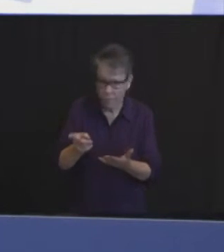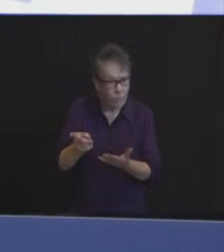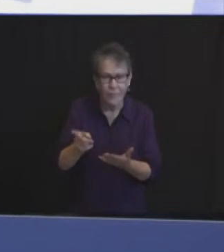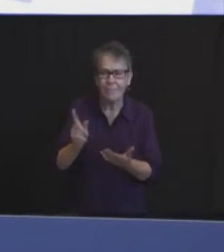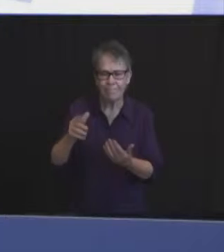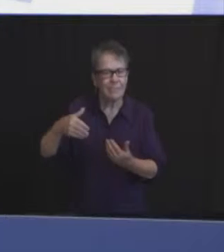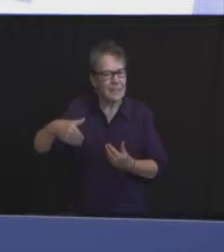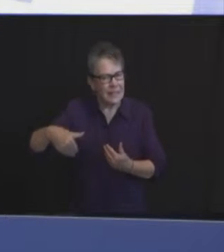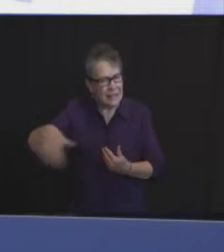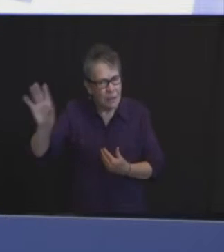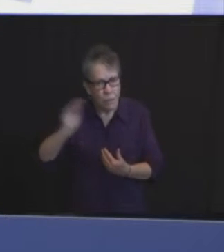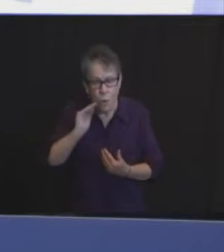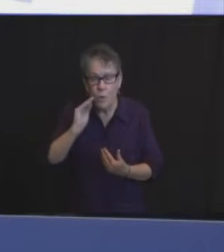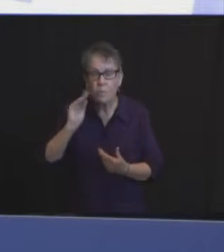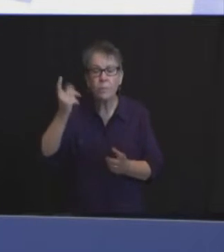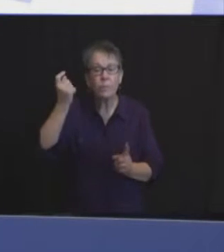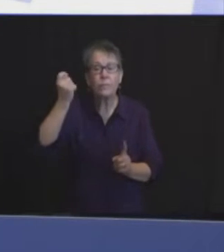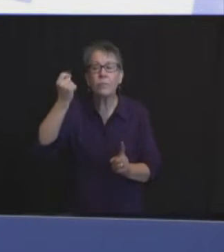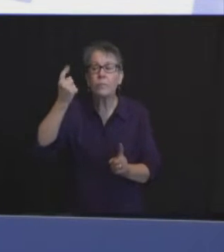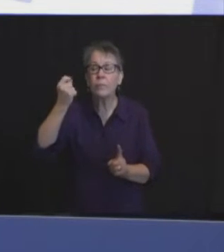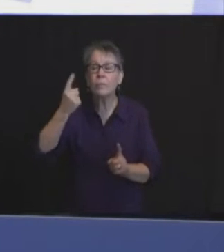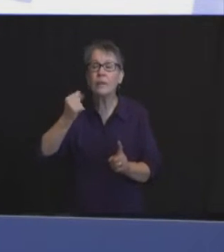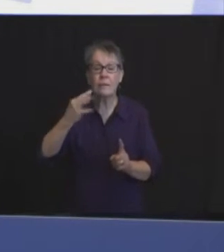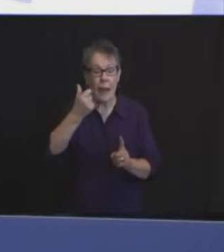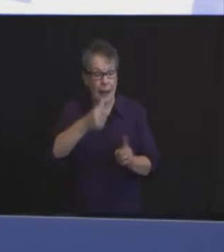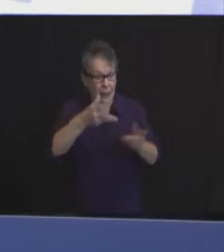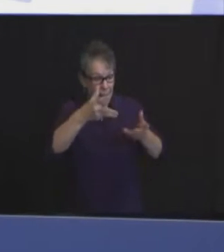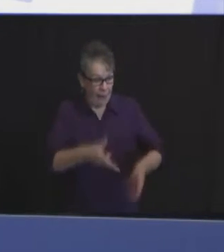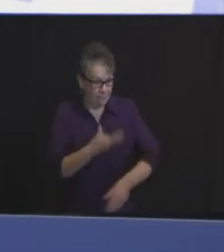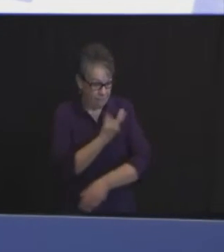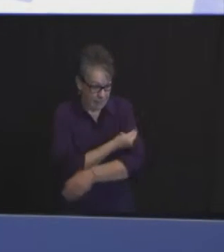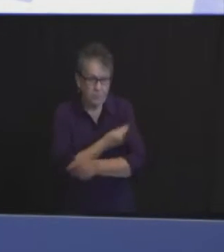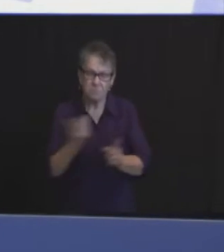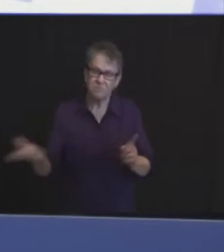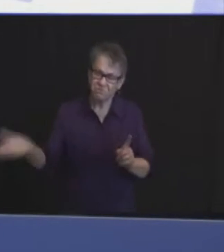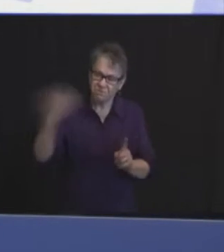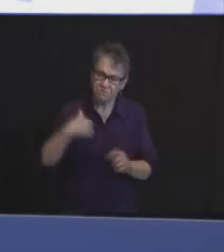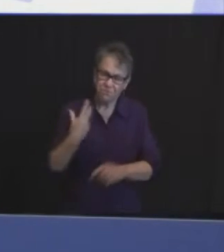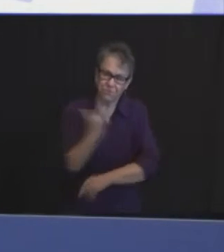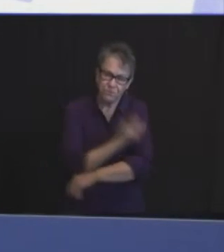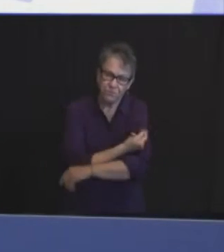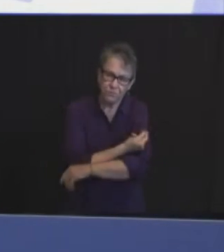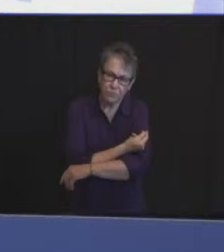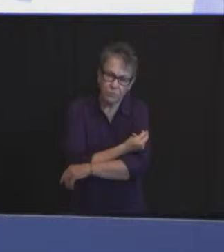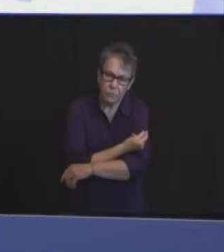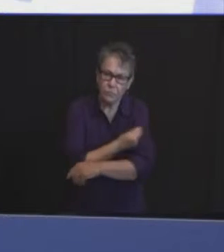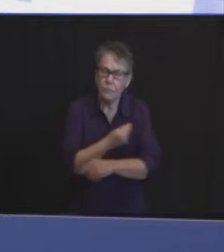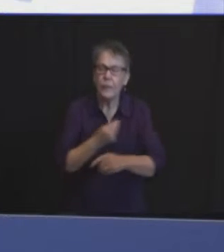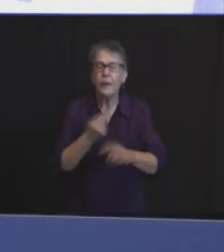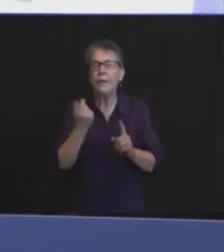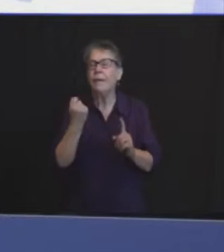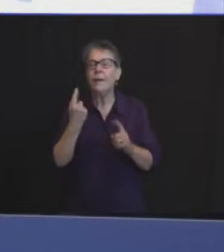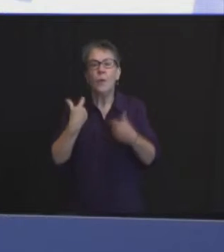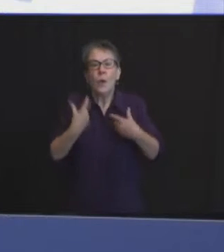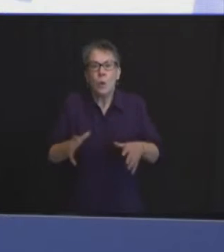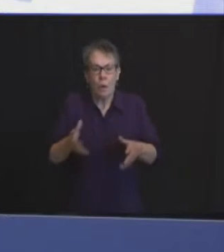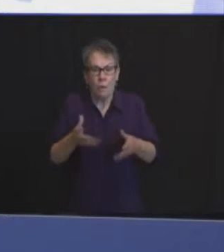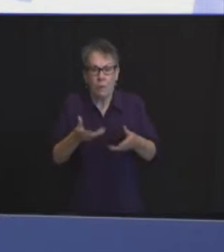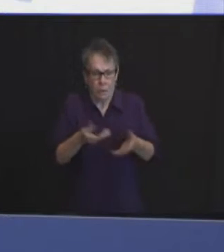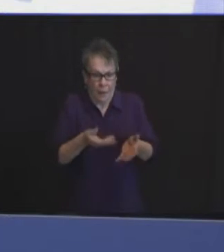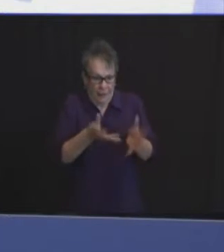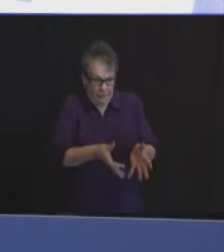we're trusting that people will do the right thing here. We know it's difficult. I get many, many emails a